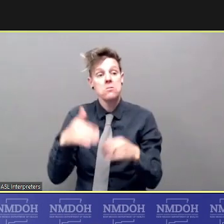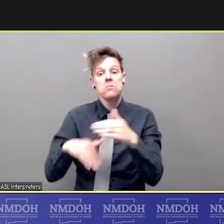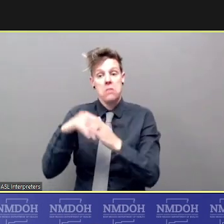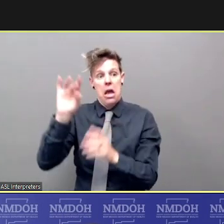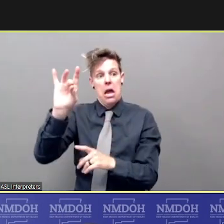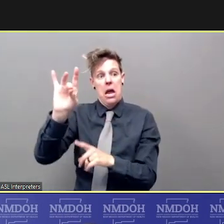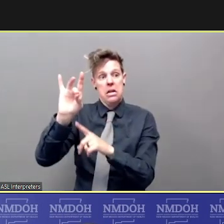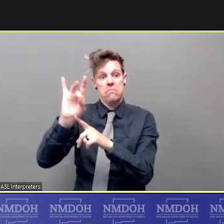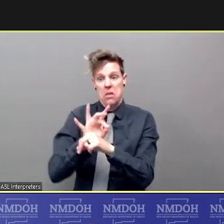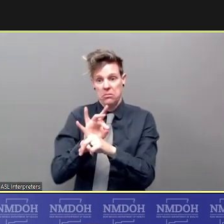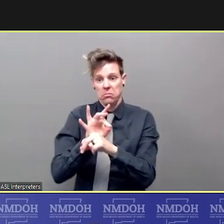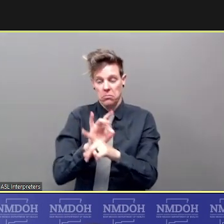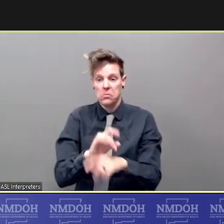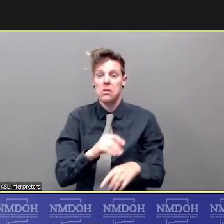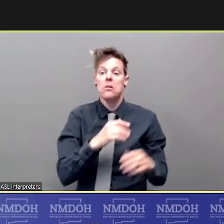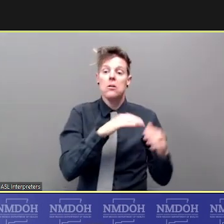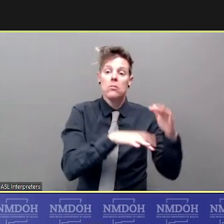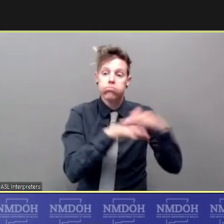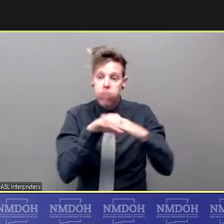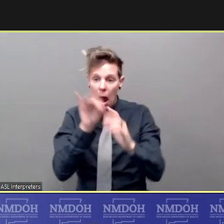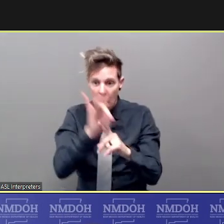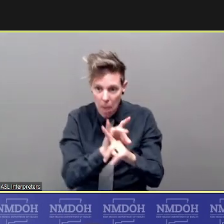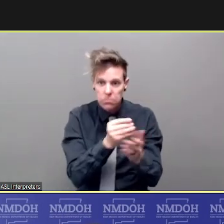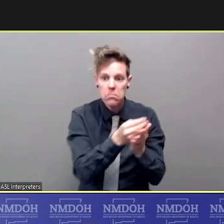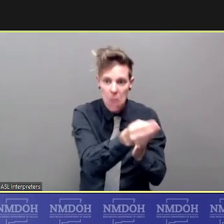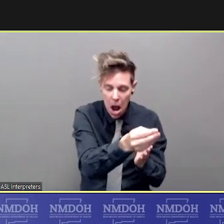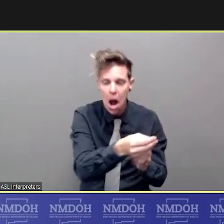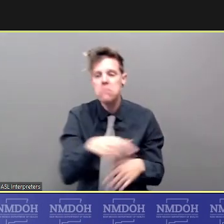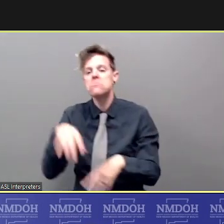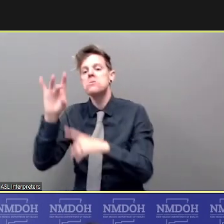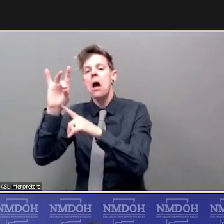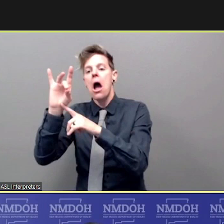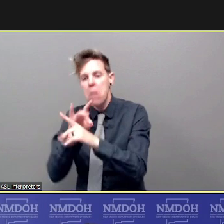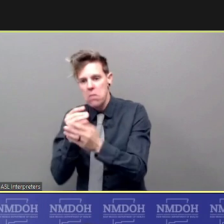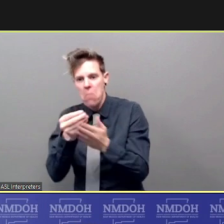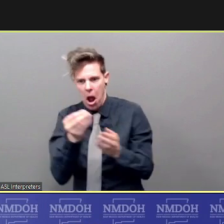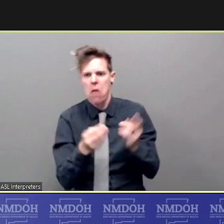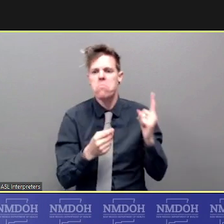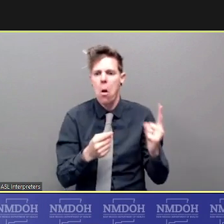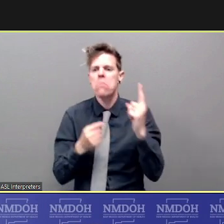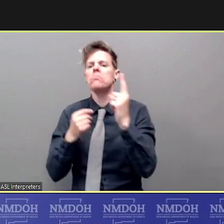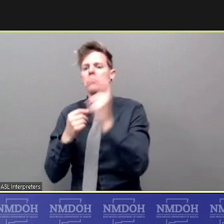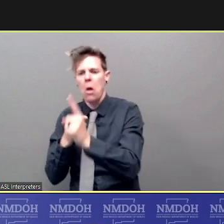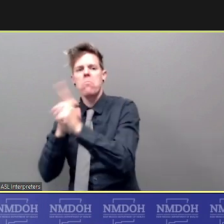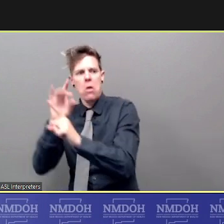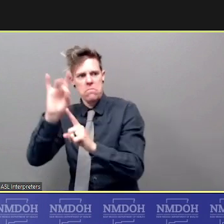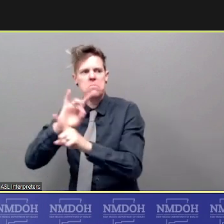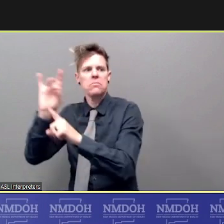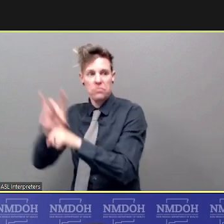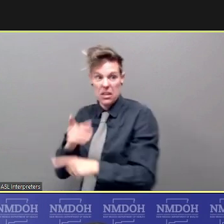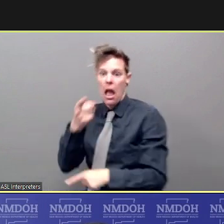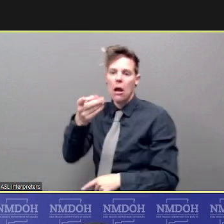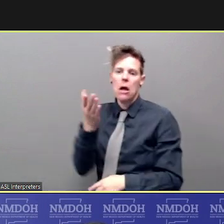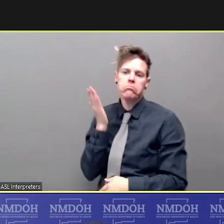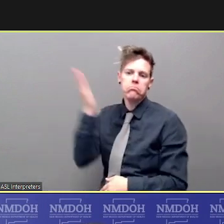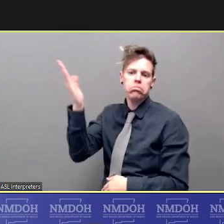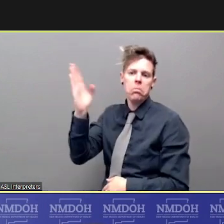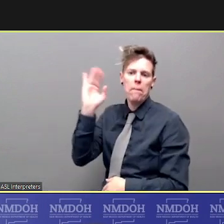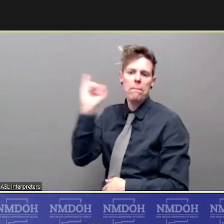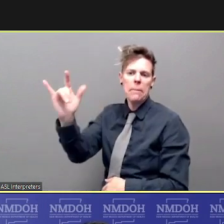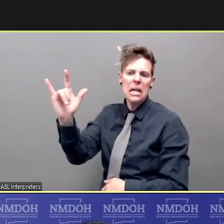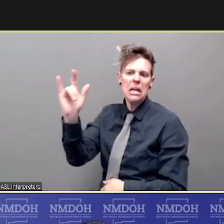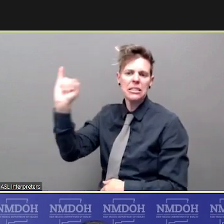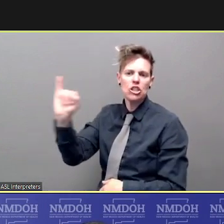people that if you do get sick, if you do have symptoms, stay at home, get tested. On my first day of symptoms,